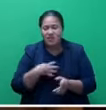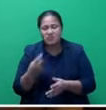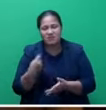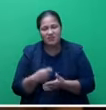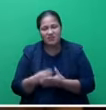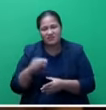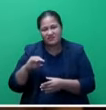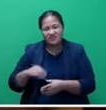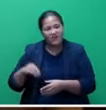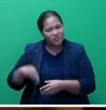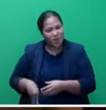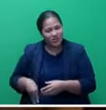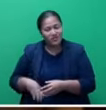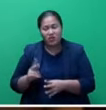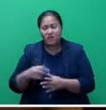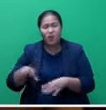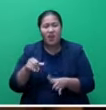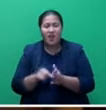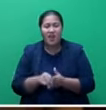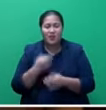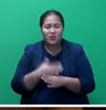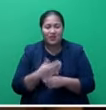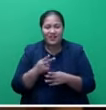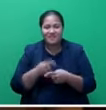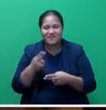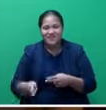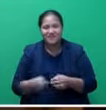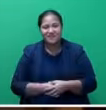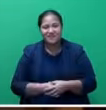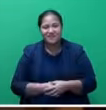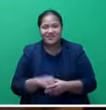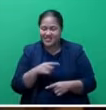growers, which, all things considered, is priority number one. Thank you, Mr. Speaker.